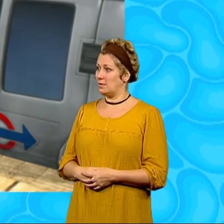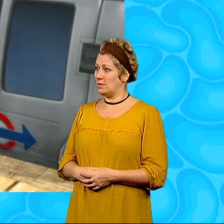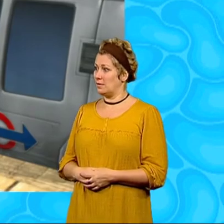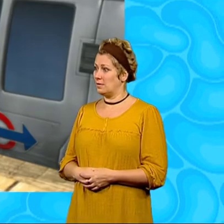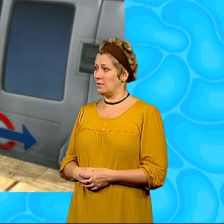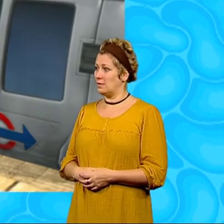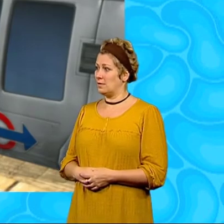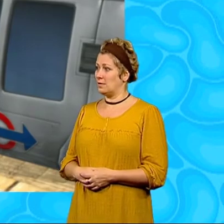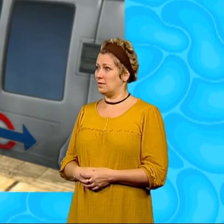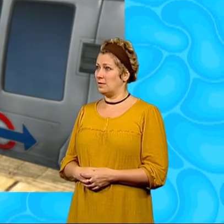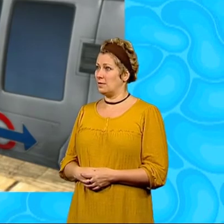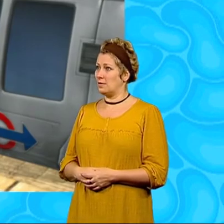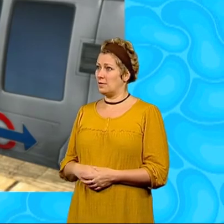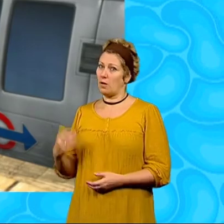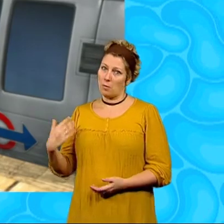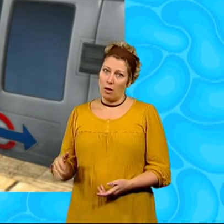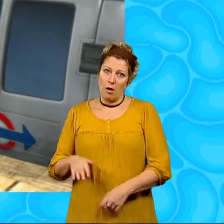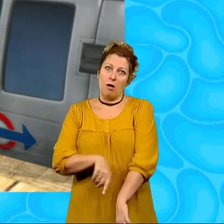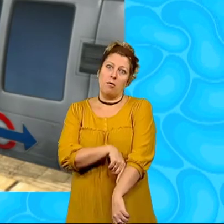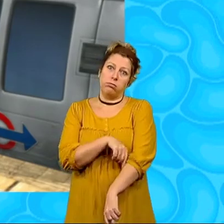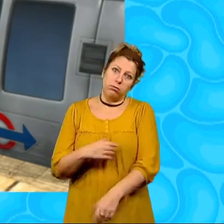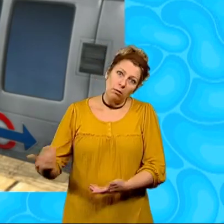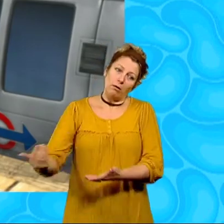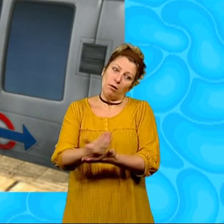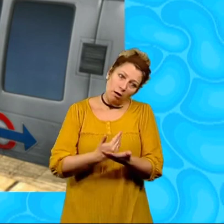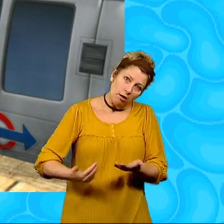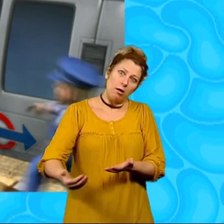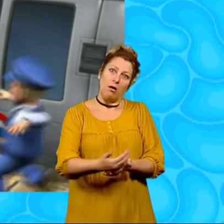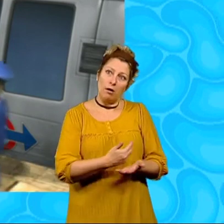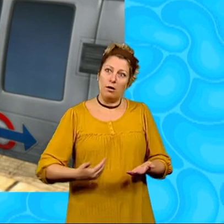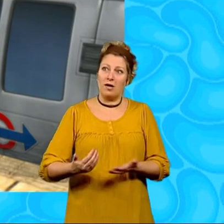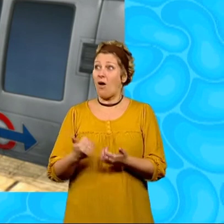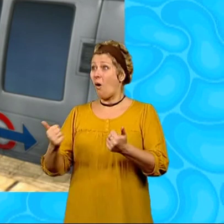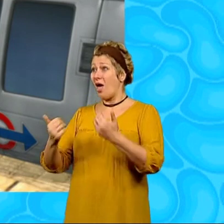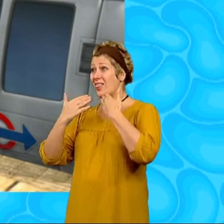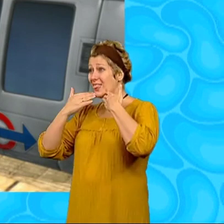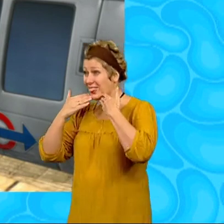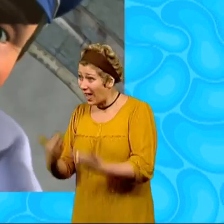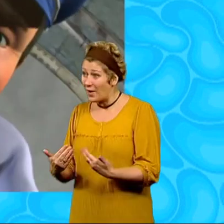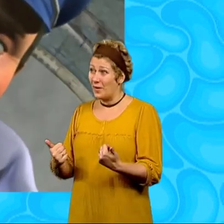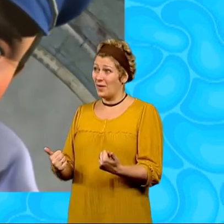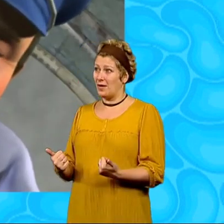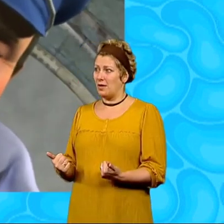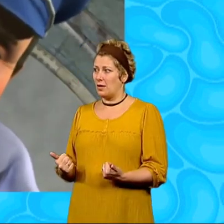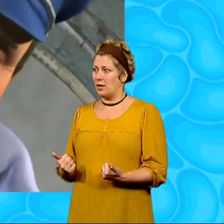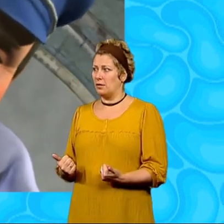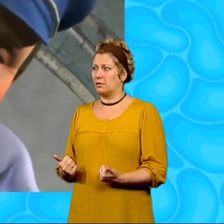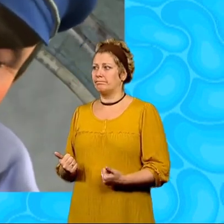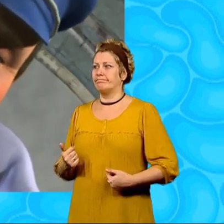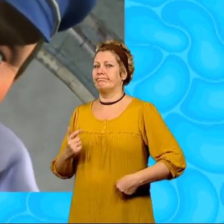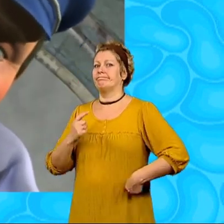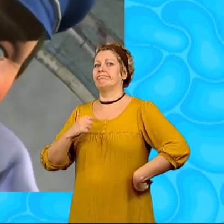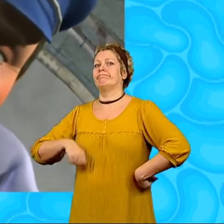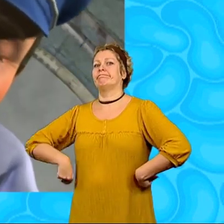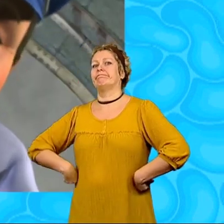We've spent ages collecting the stuff, Uncle Ernie. Thanks, boys. Oh, I think I've